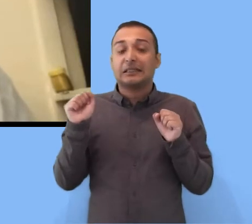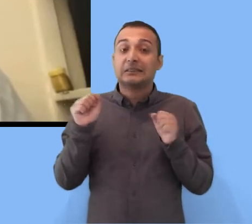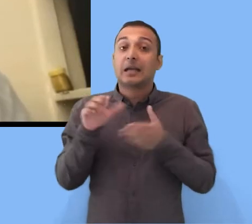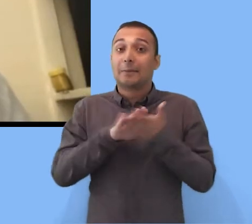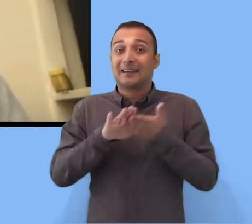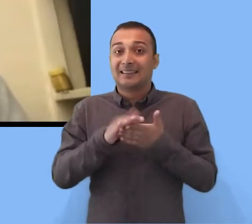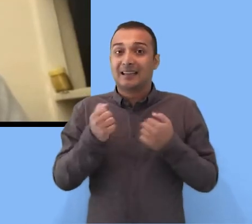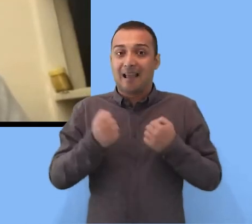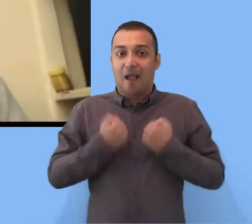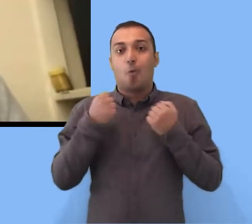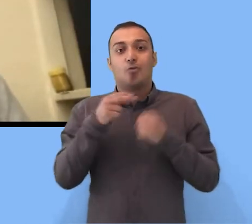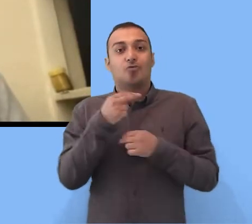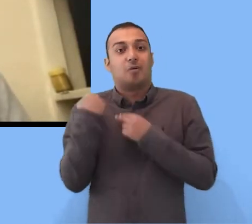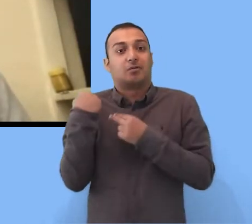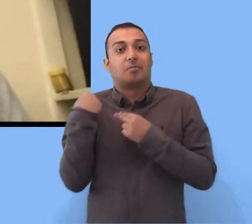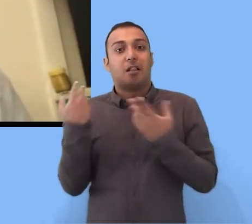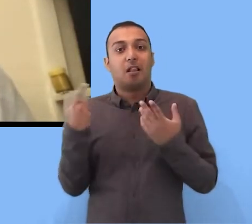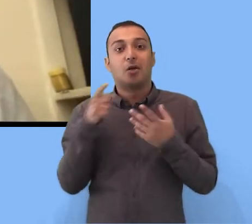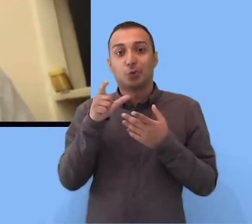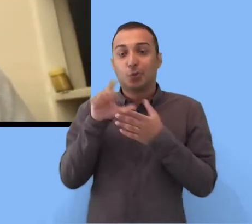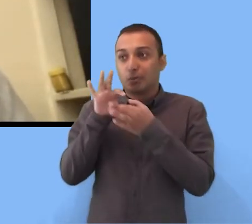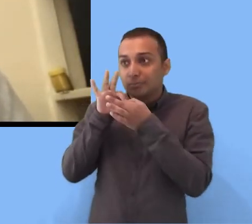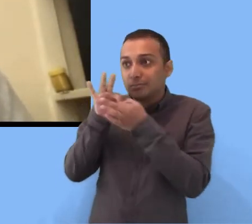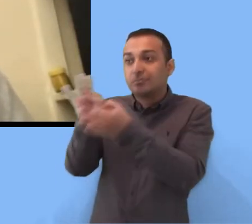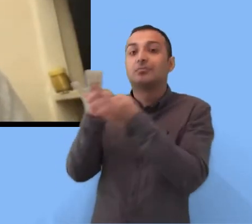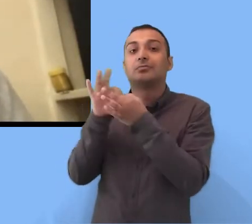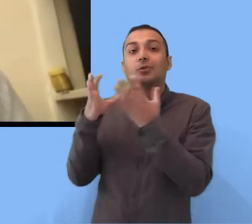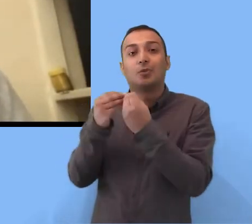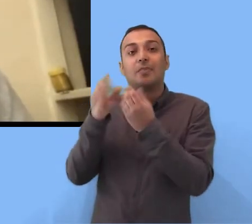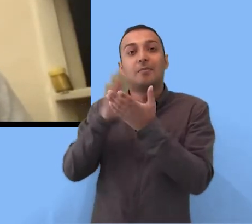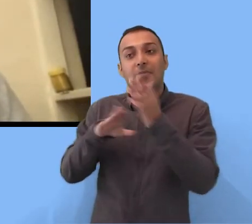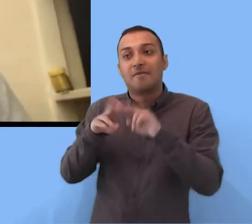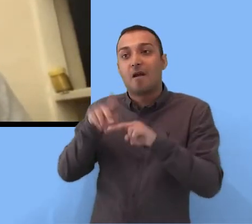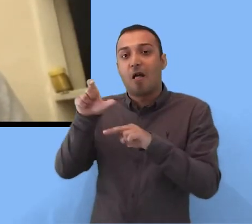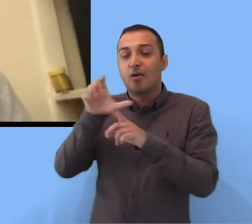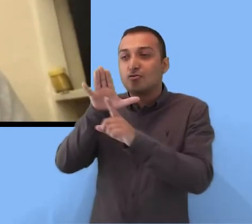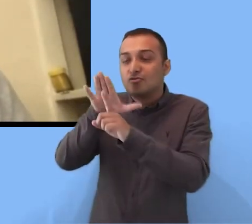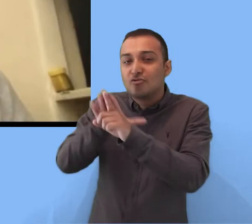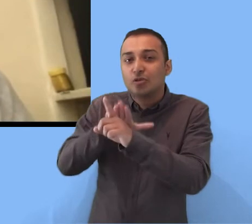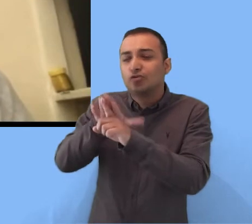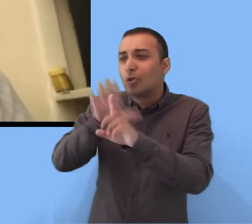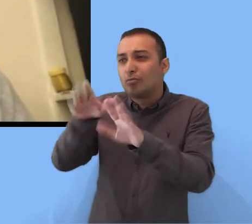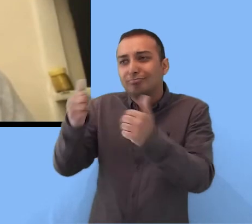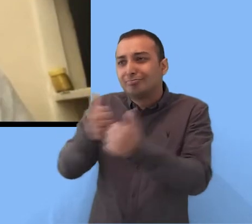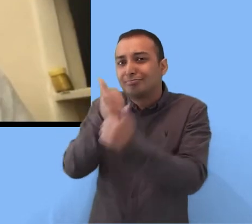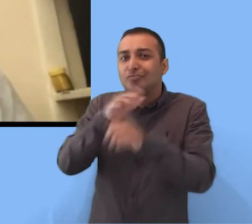engage with them and reassure them that their child will be okay.